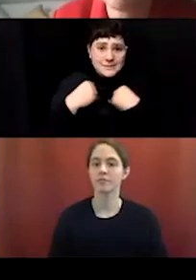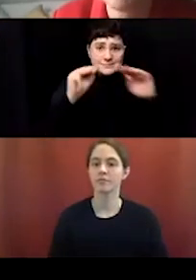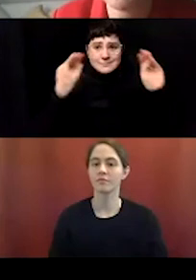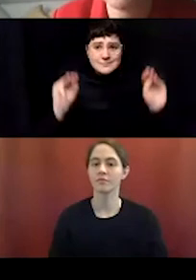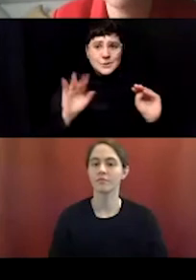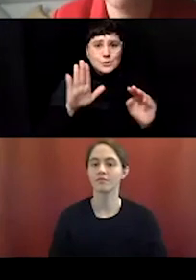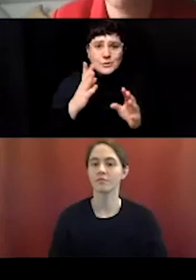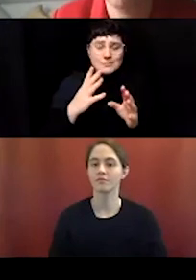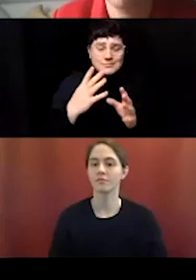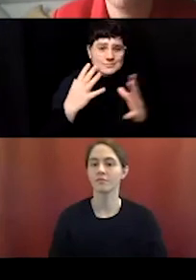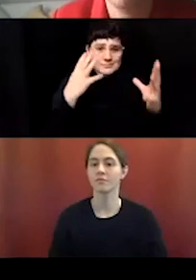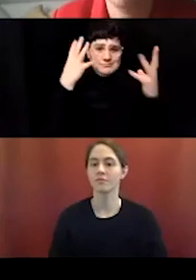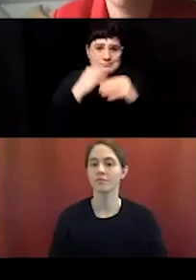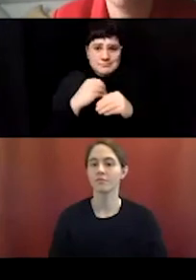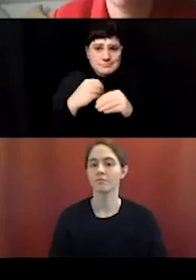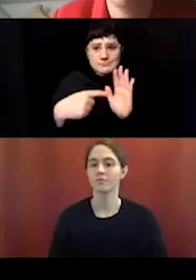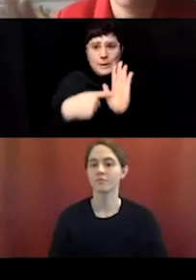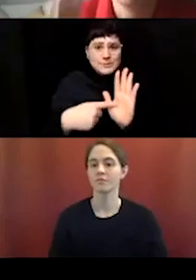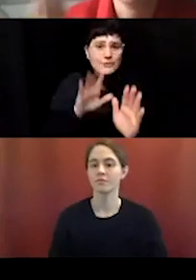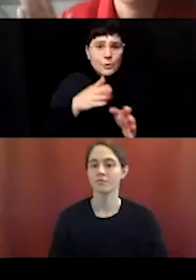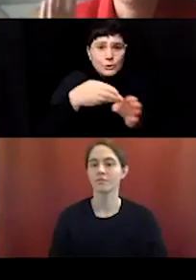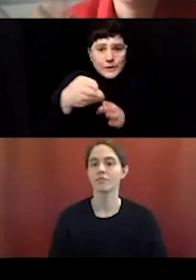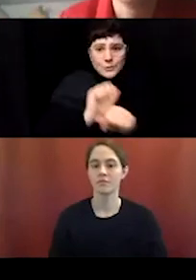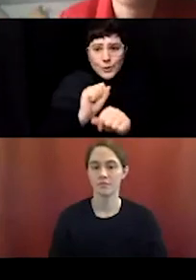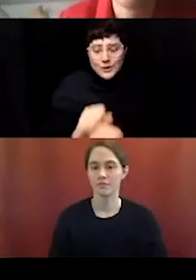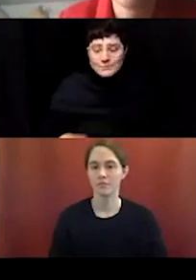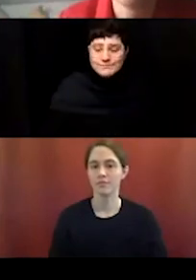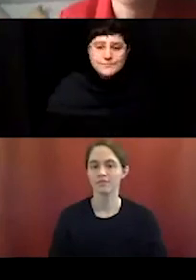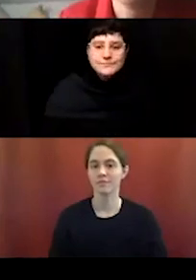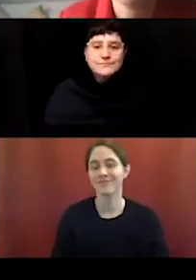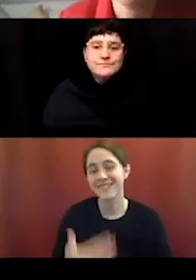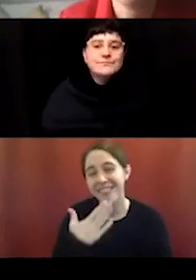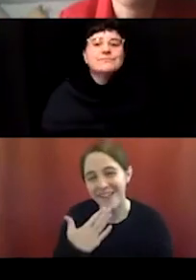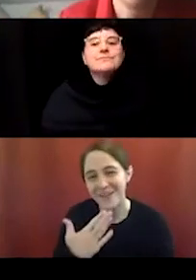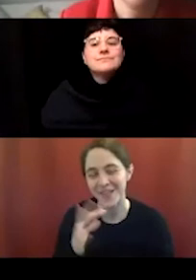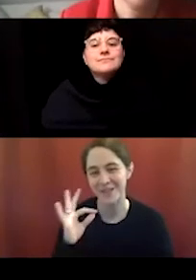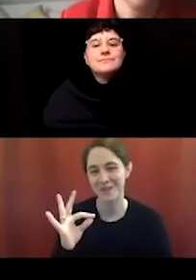Thank you very much. Thank you. Thank you for inviting me. Bye-bye. Bye.